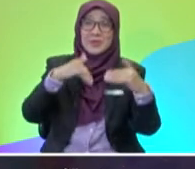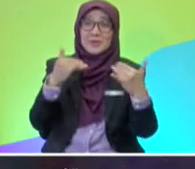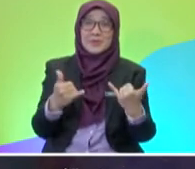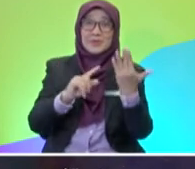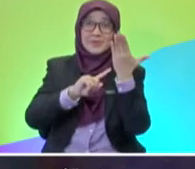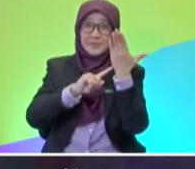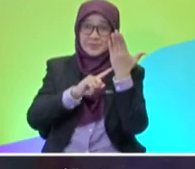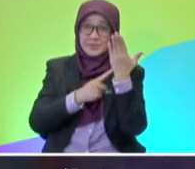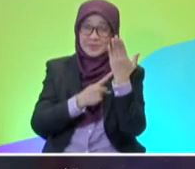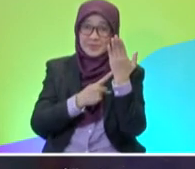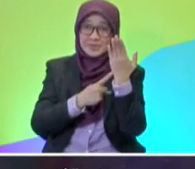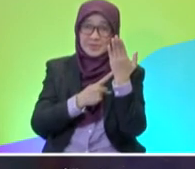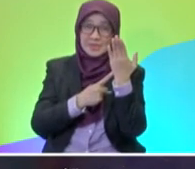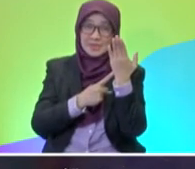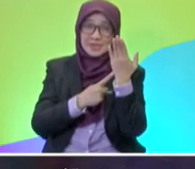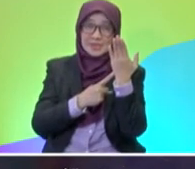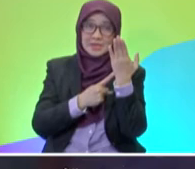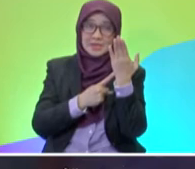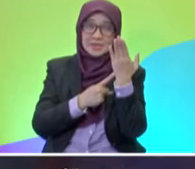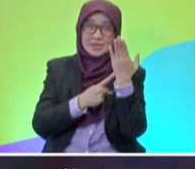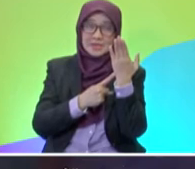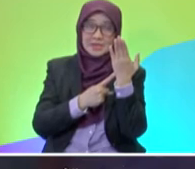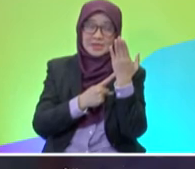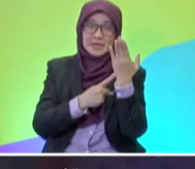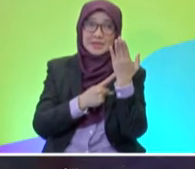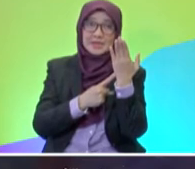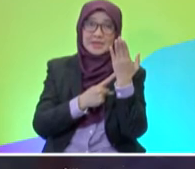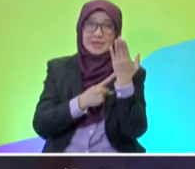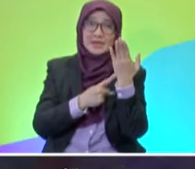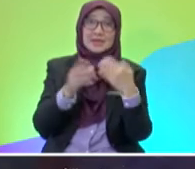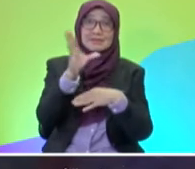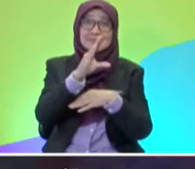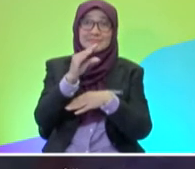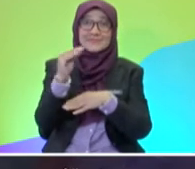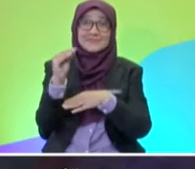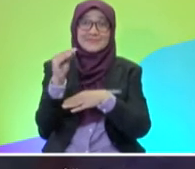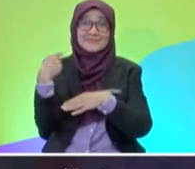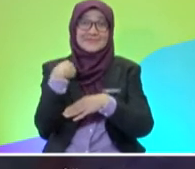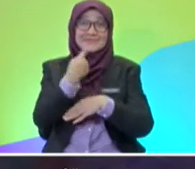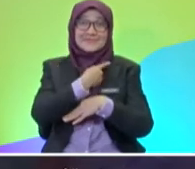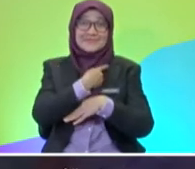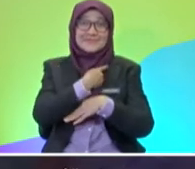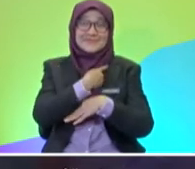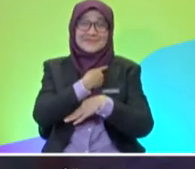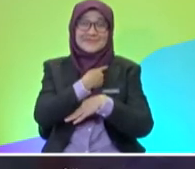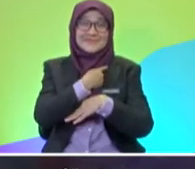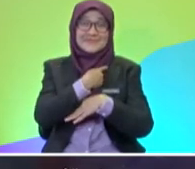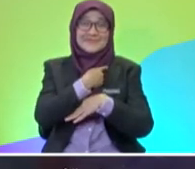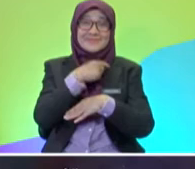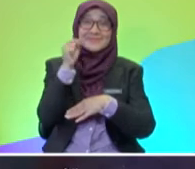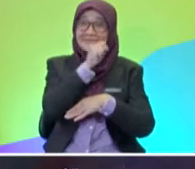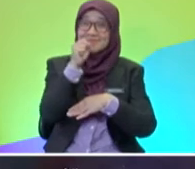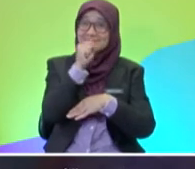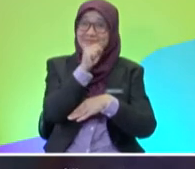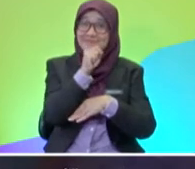to take me and I'll take you to sing a song. Are you ready? A song yes. To sing.